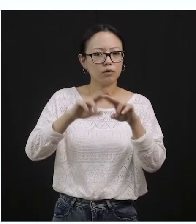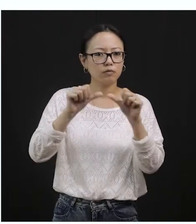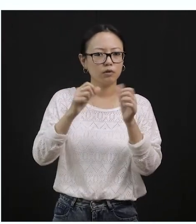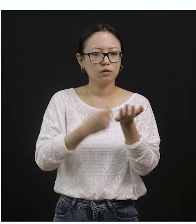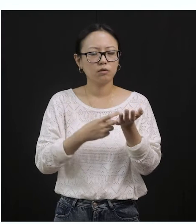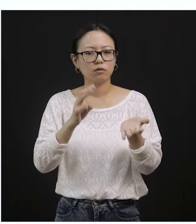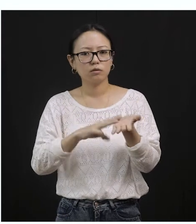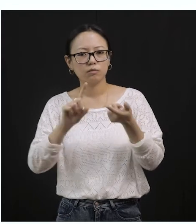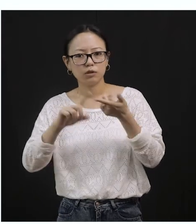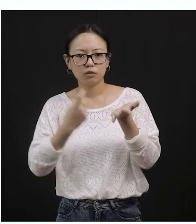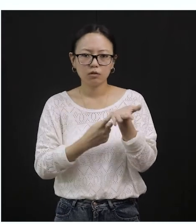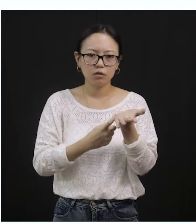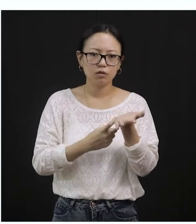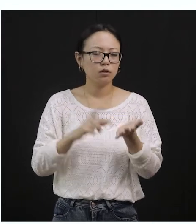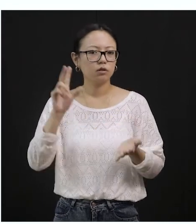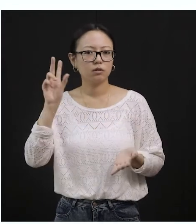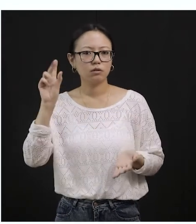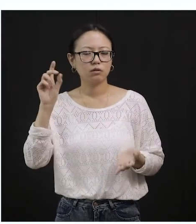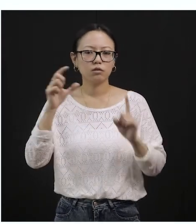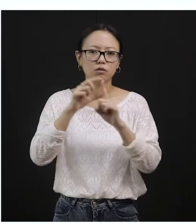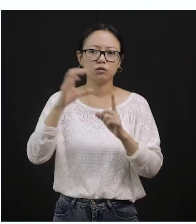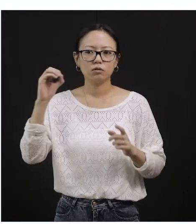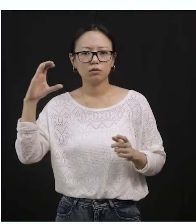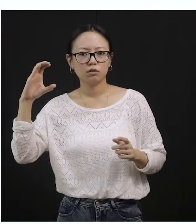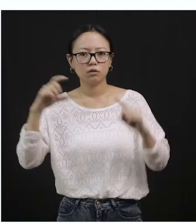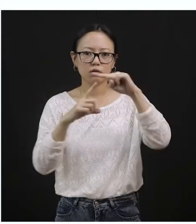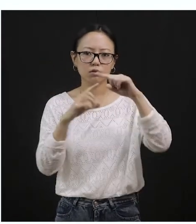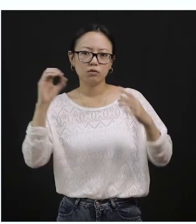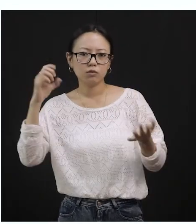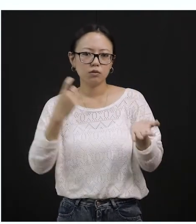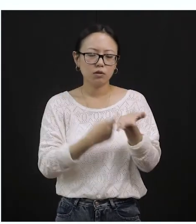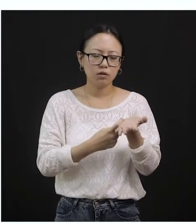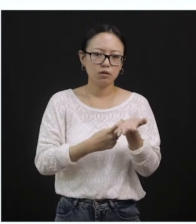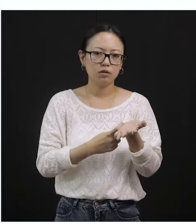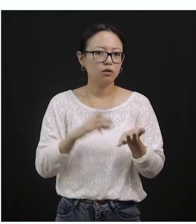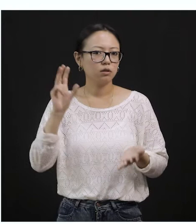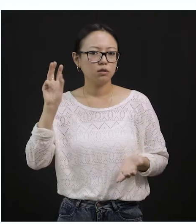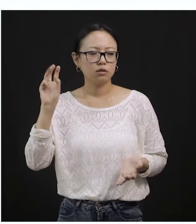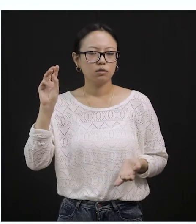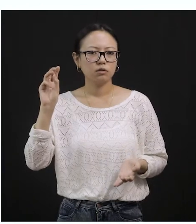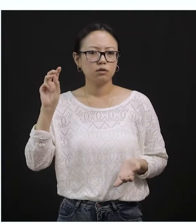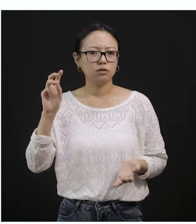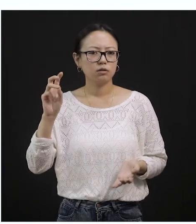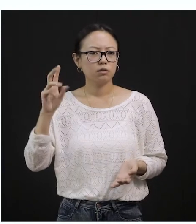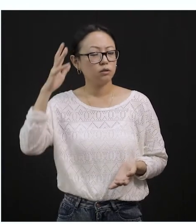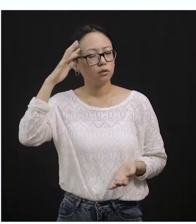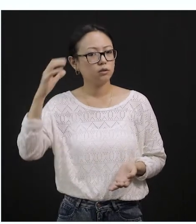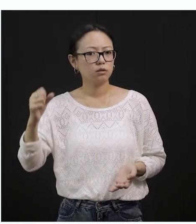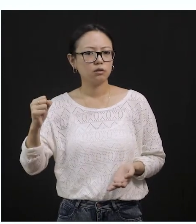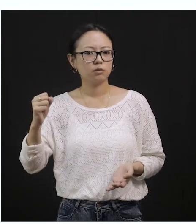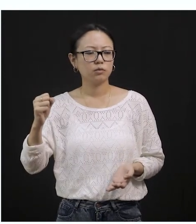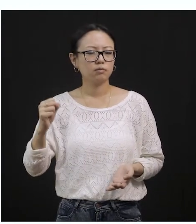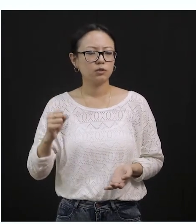second, doctor, third, Can you try to recall? If it's not in a sequence, also